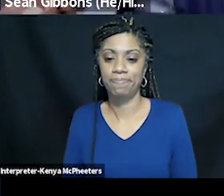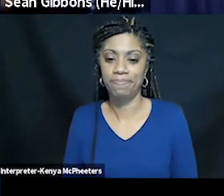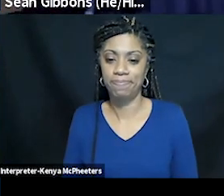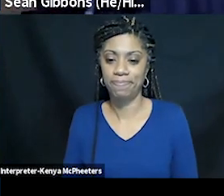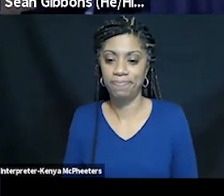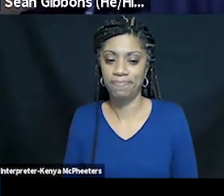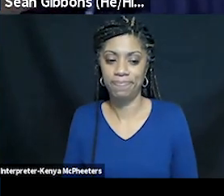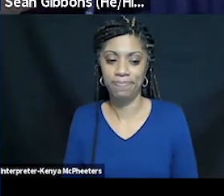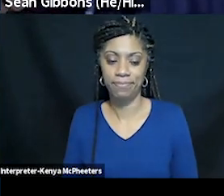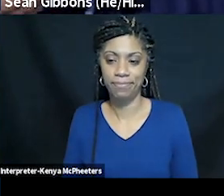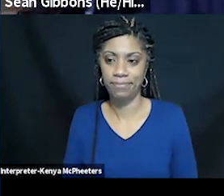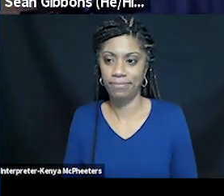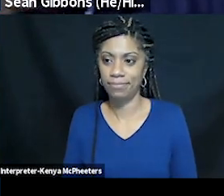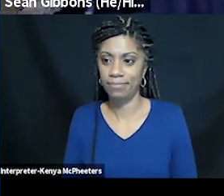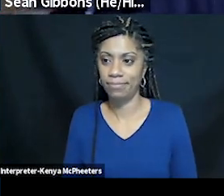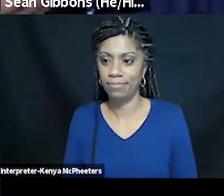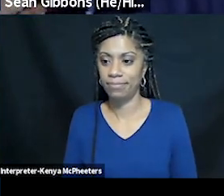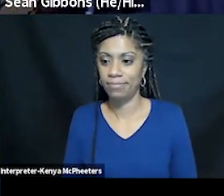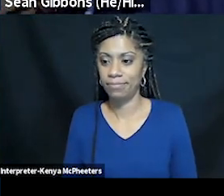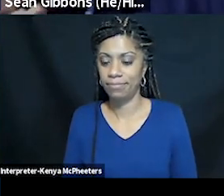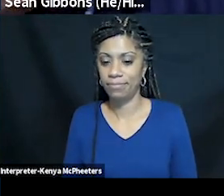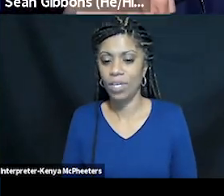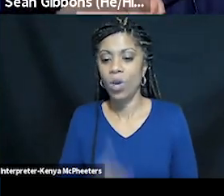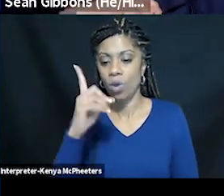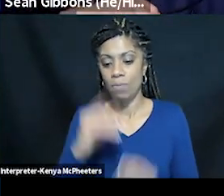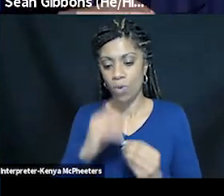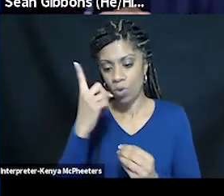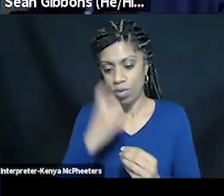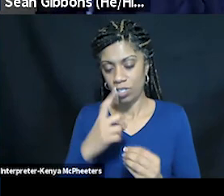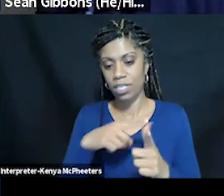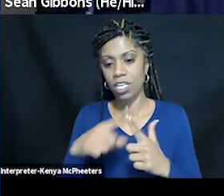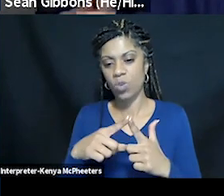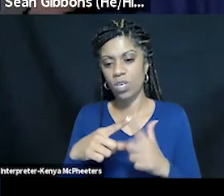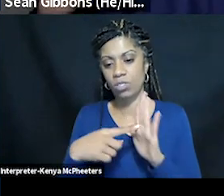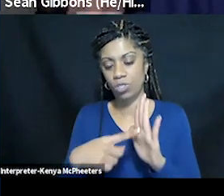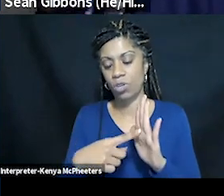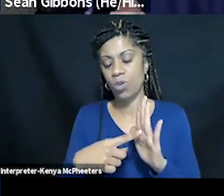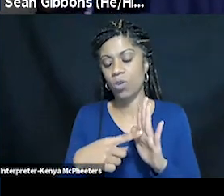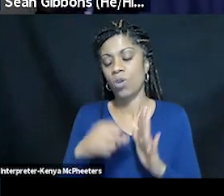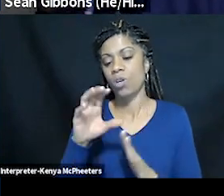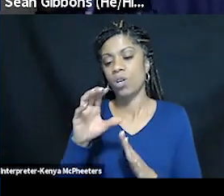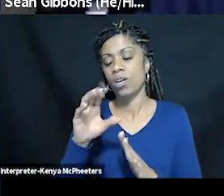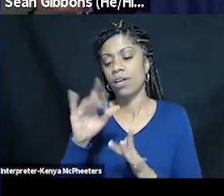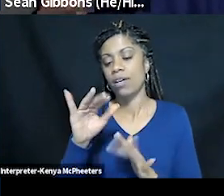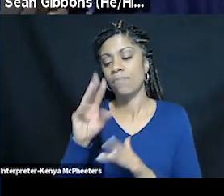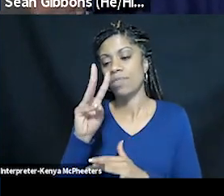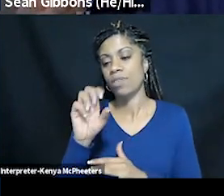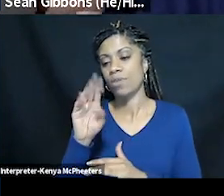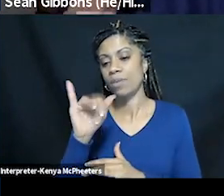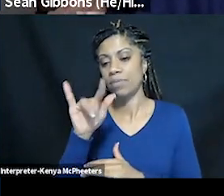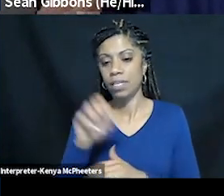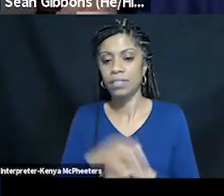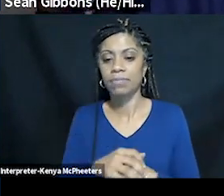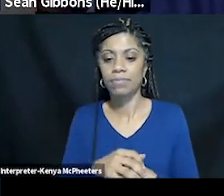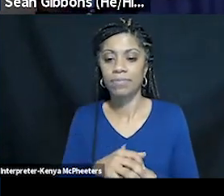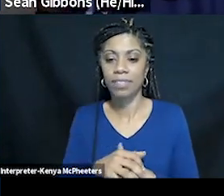one more question. I know we want to move through some of the other tools, so we'll make time for that. We'll come back and do more questions at the end, gang. Last question comes from Martha, Niiobli, and Samia.